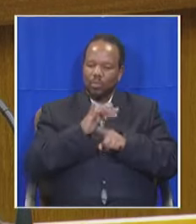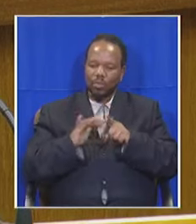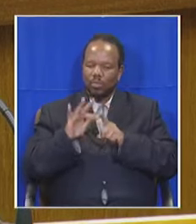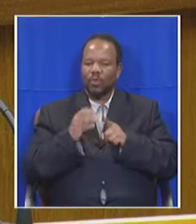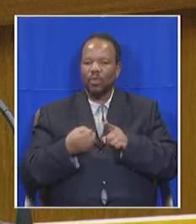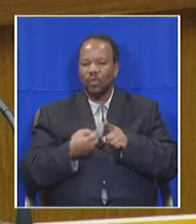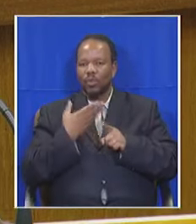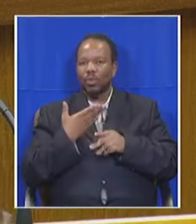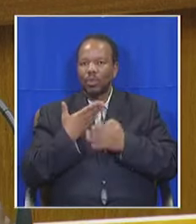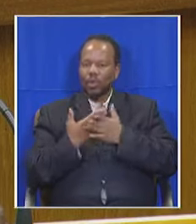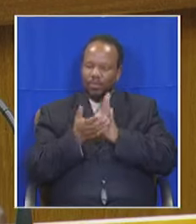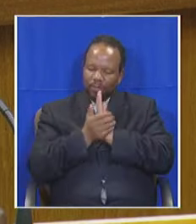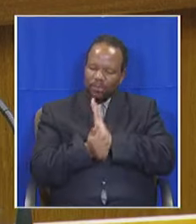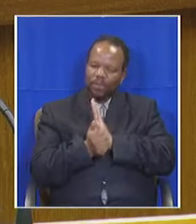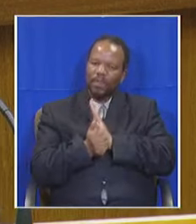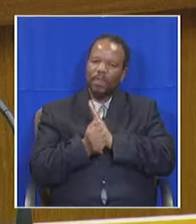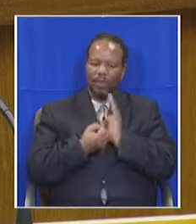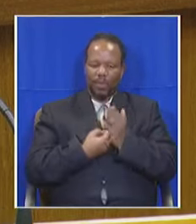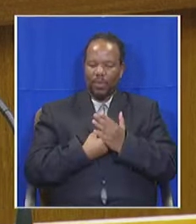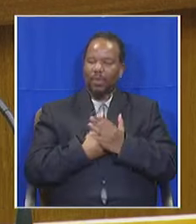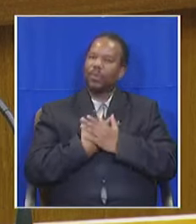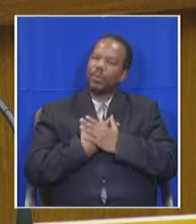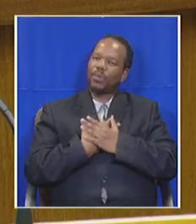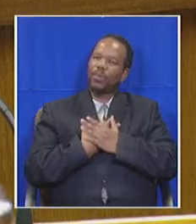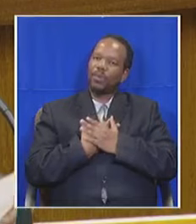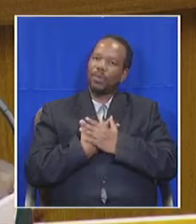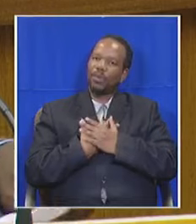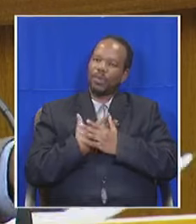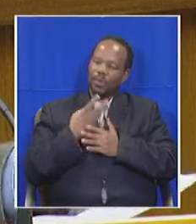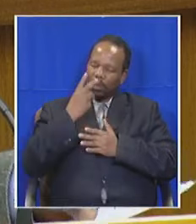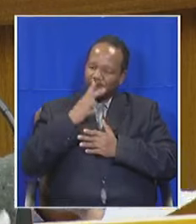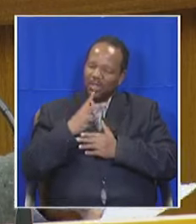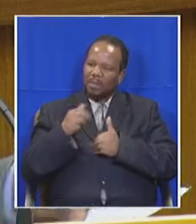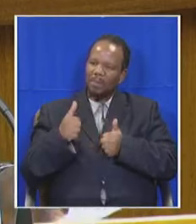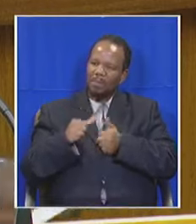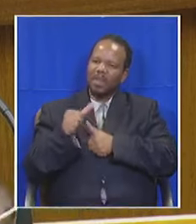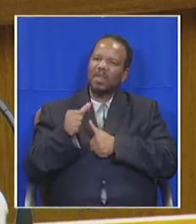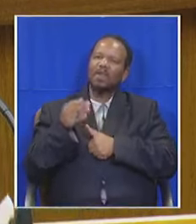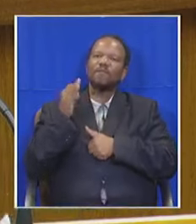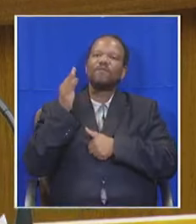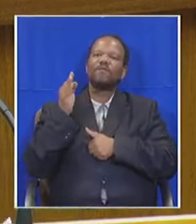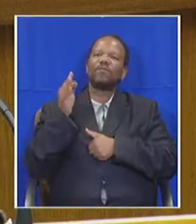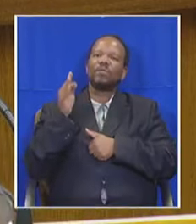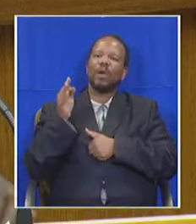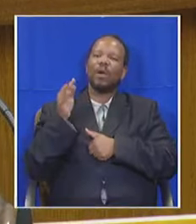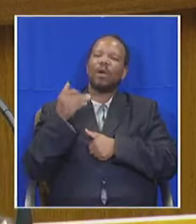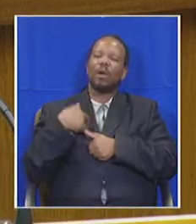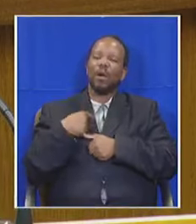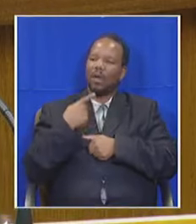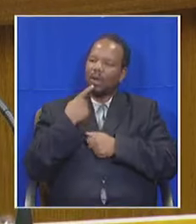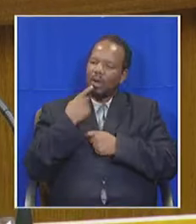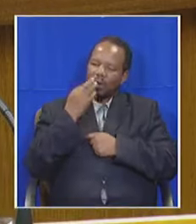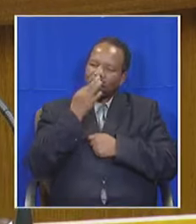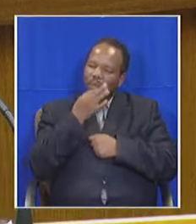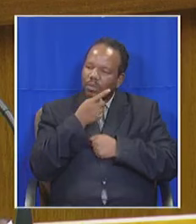potential. Young people deserve a productive, fulfilling future. I want to say to young people,